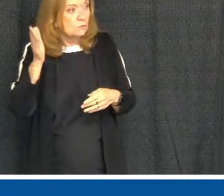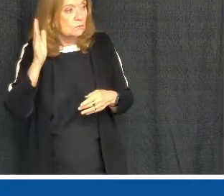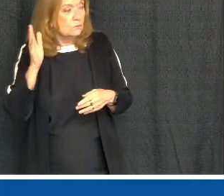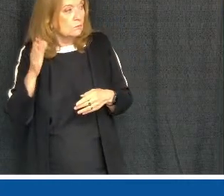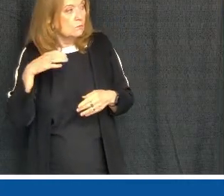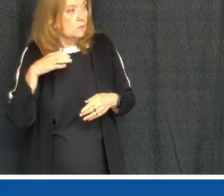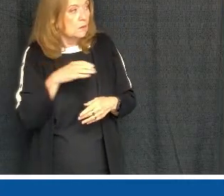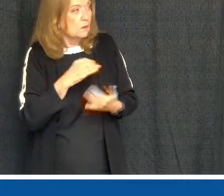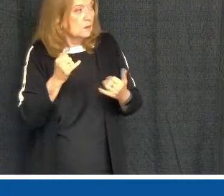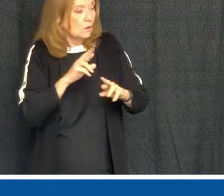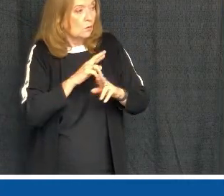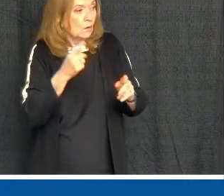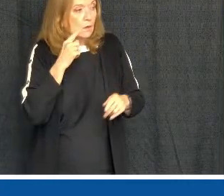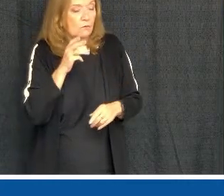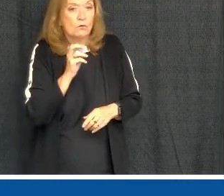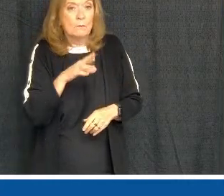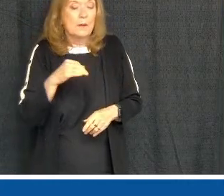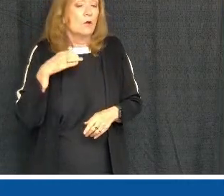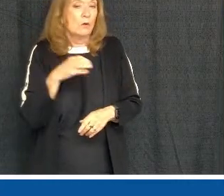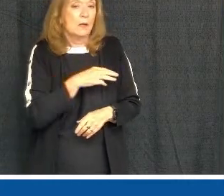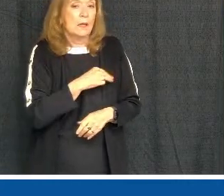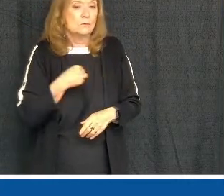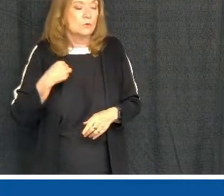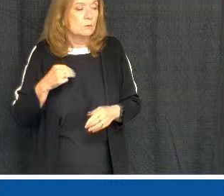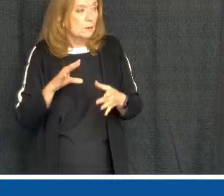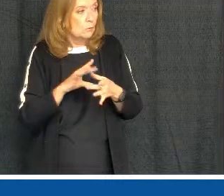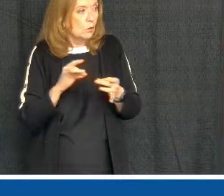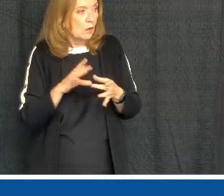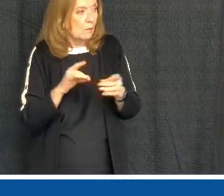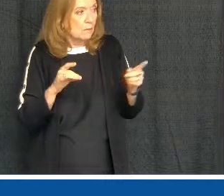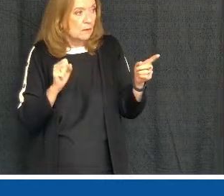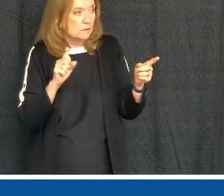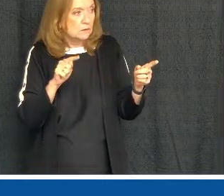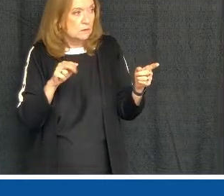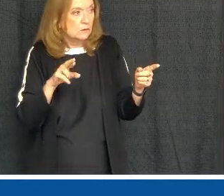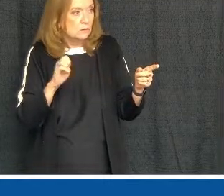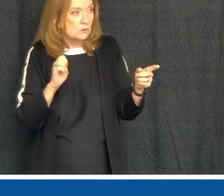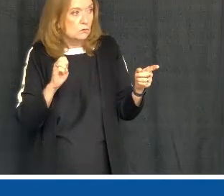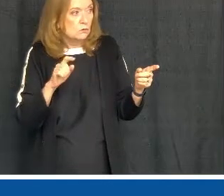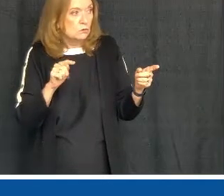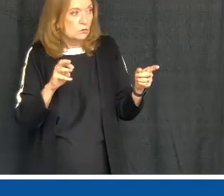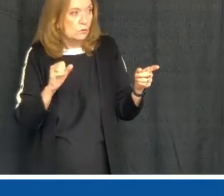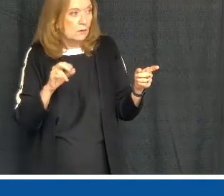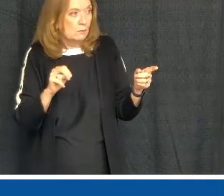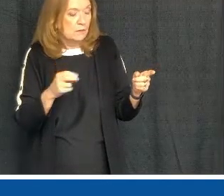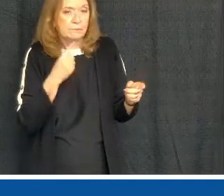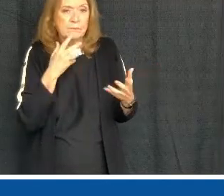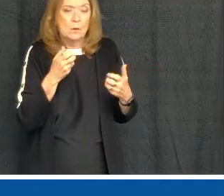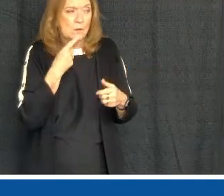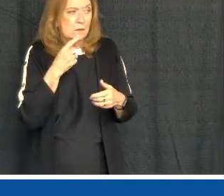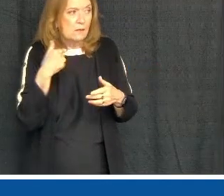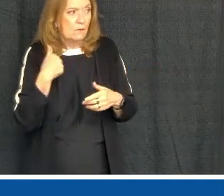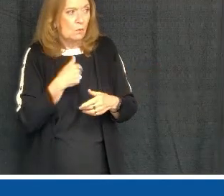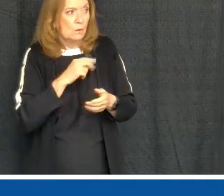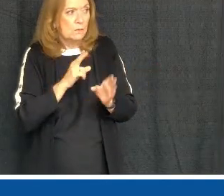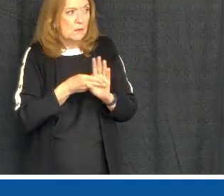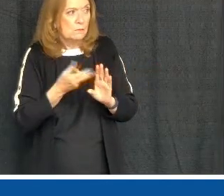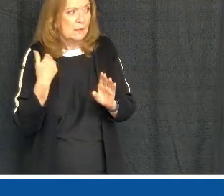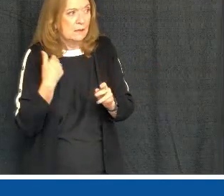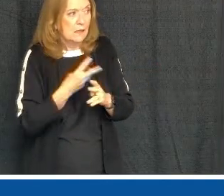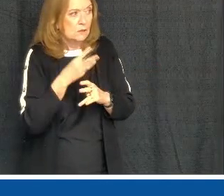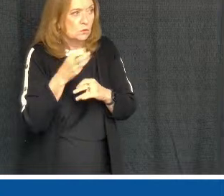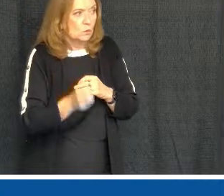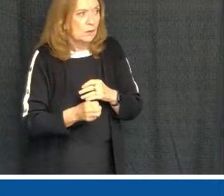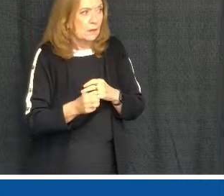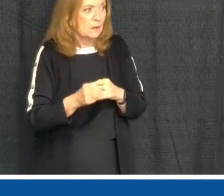now ready for mayor and council member comments. Councilperson Streetman, you're recognized. Thank you, Mayor. I just want to say that we participated this past weekend in